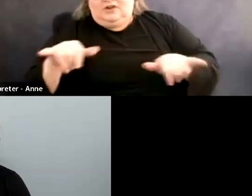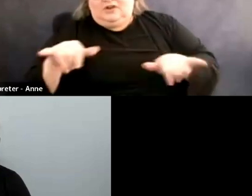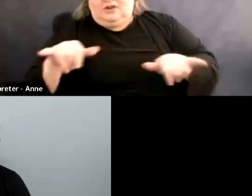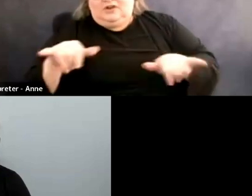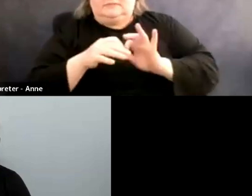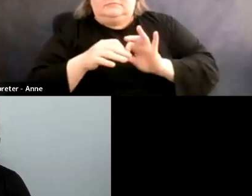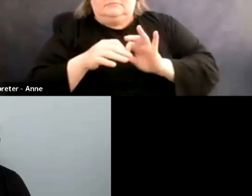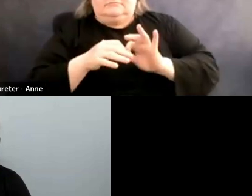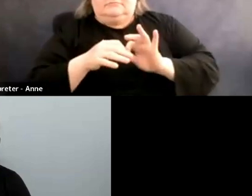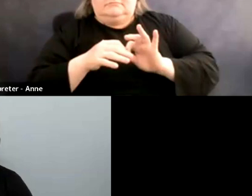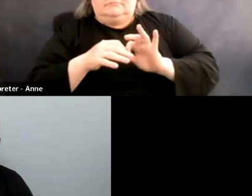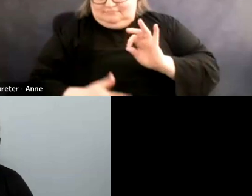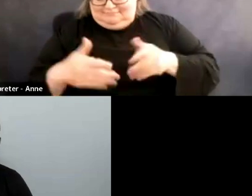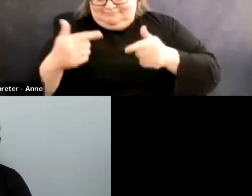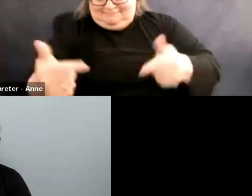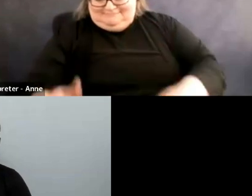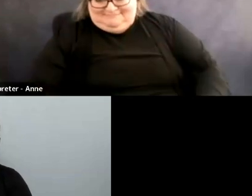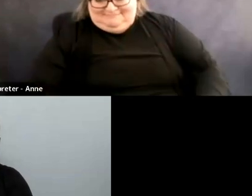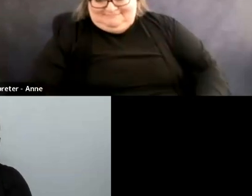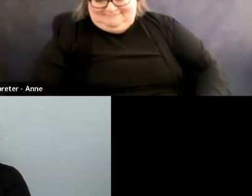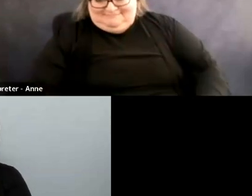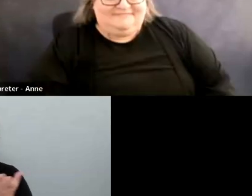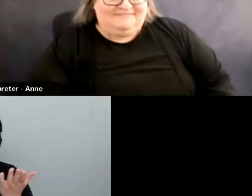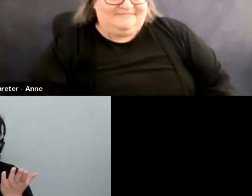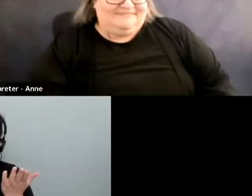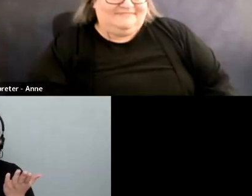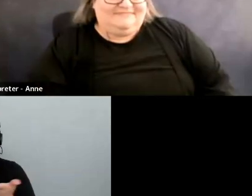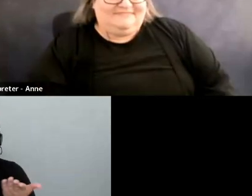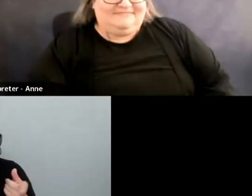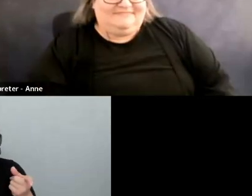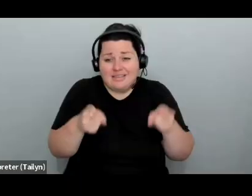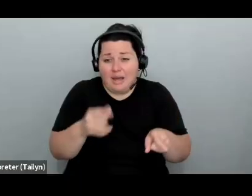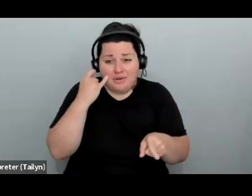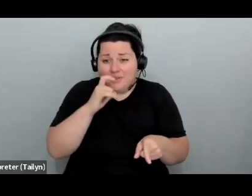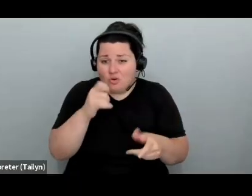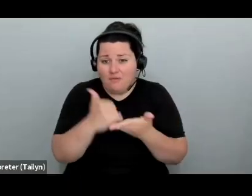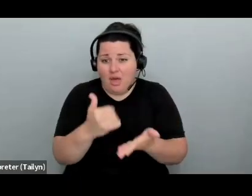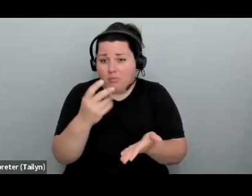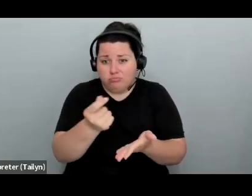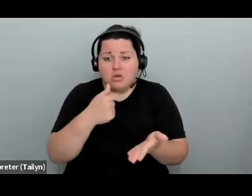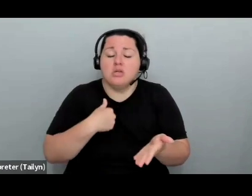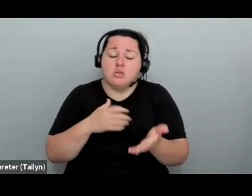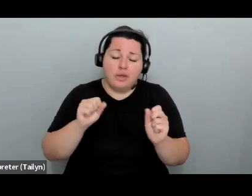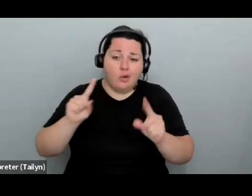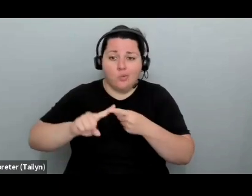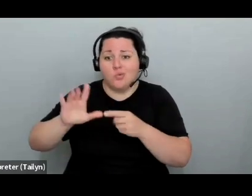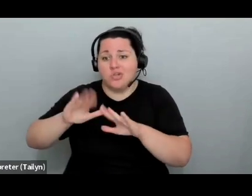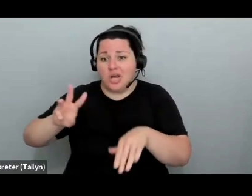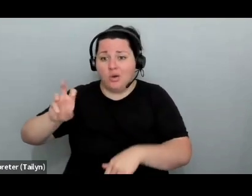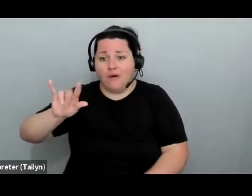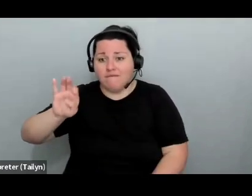fact families are not aided at the time that they need aided, things can happen. And sometimes kids can often end up in the child welfare system